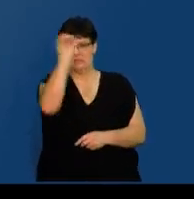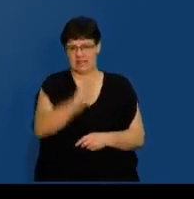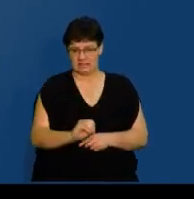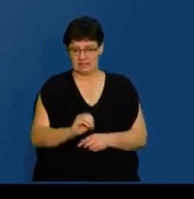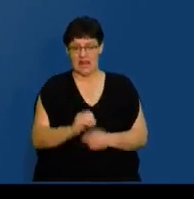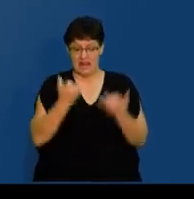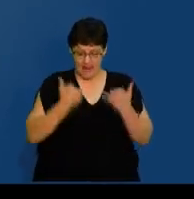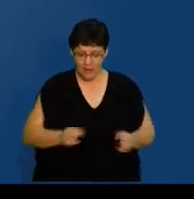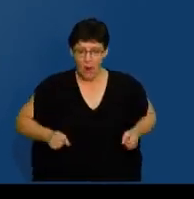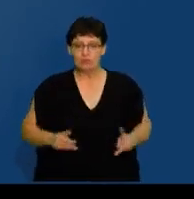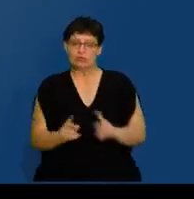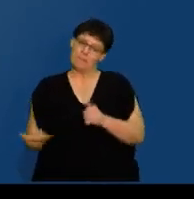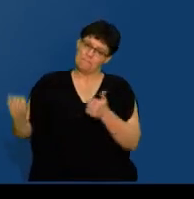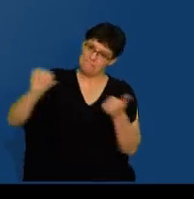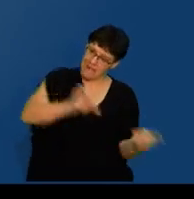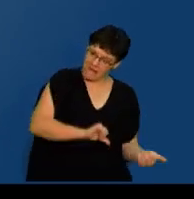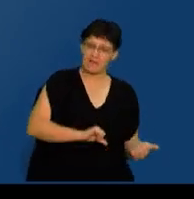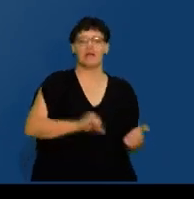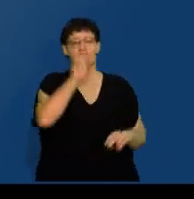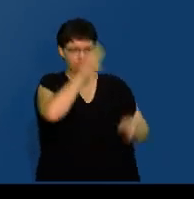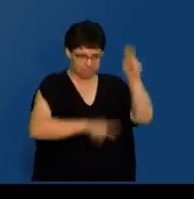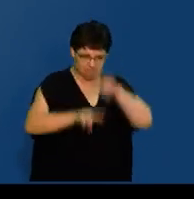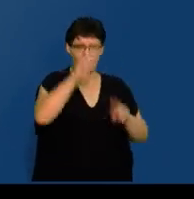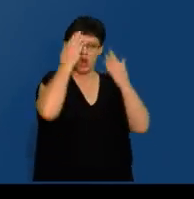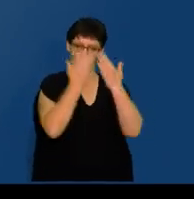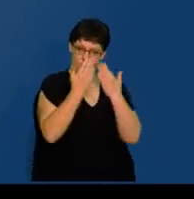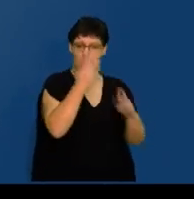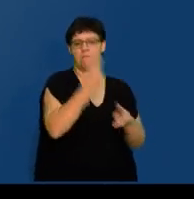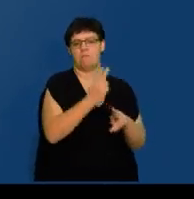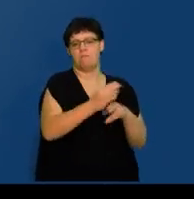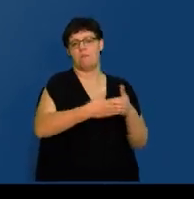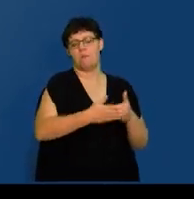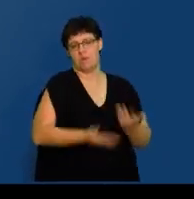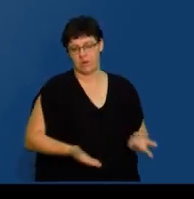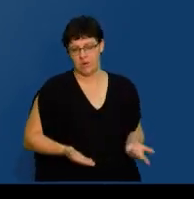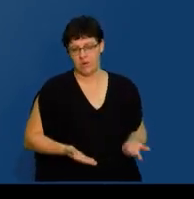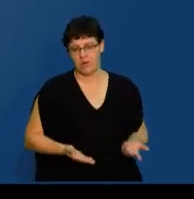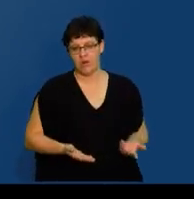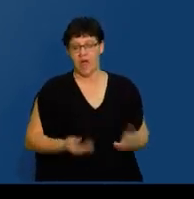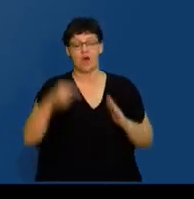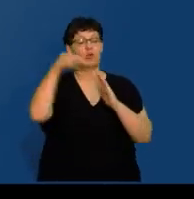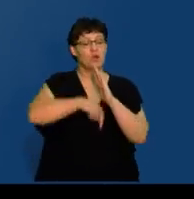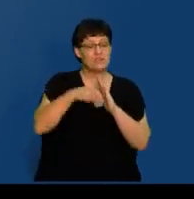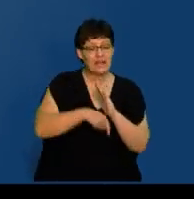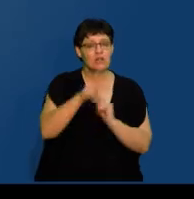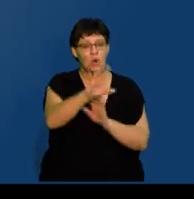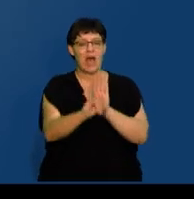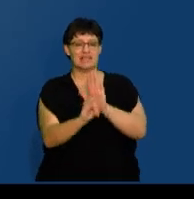an opportunity to go back and to review the content. So when you review content, you